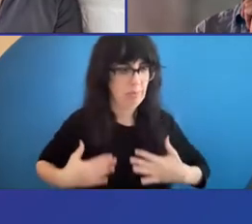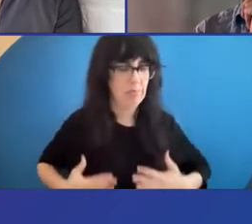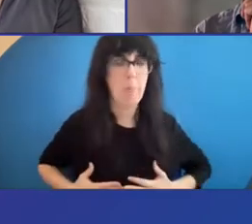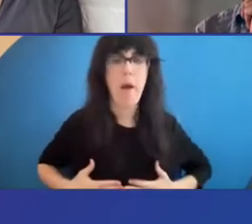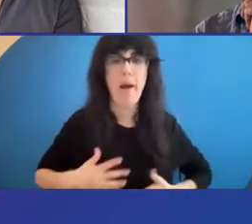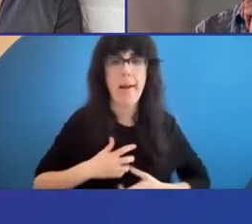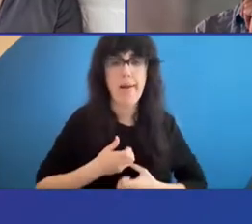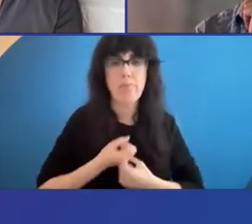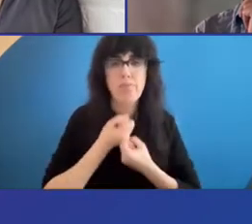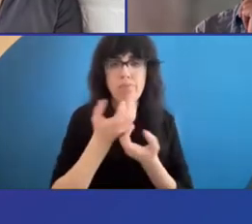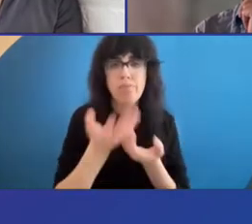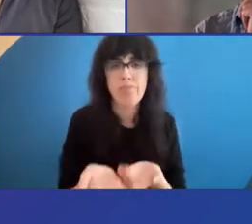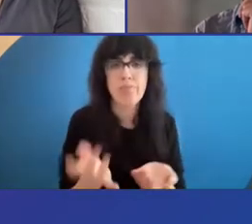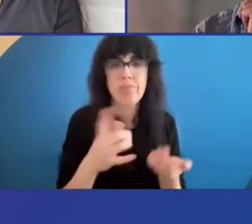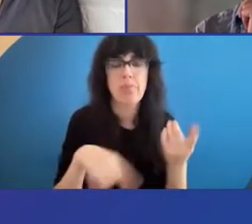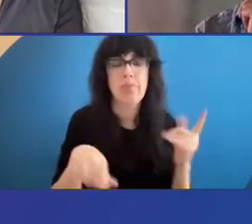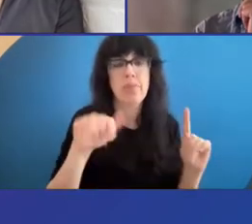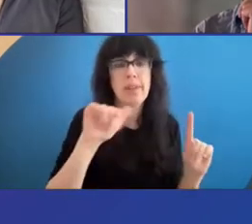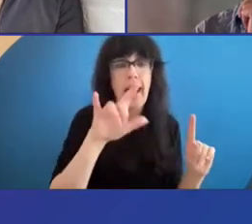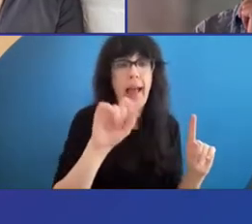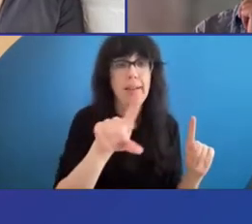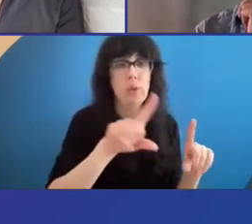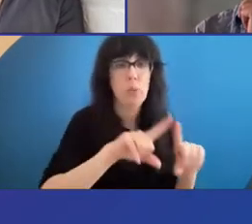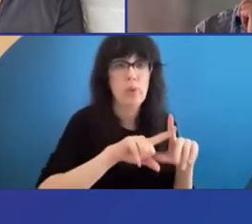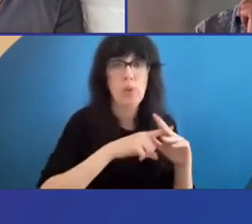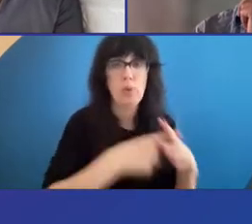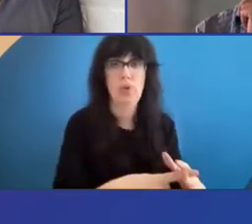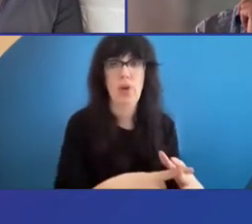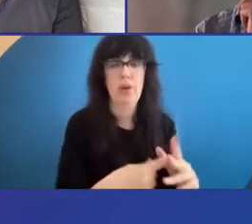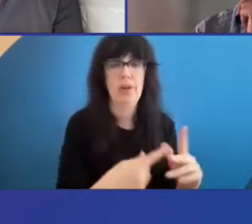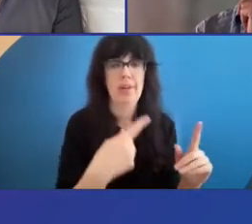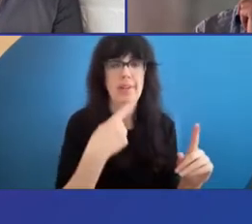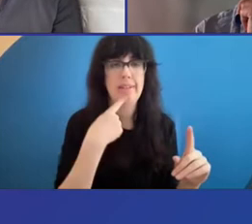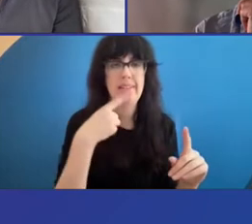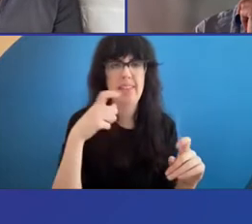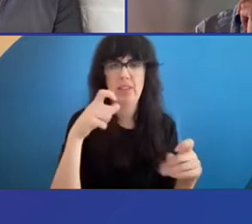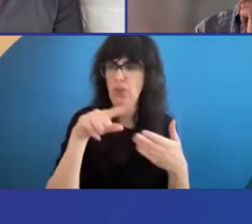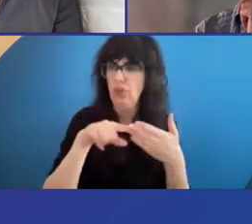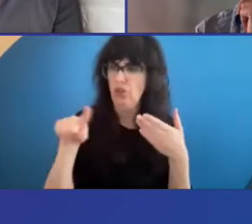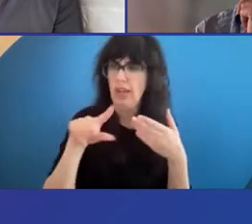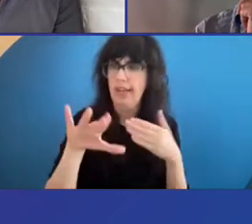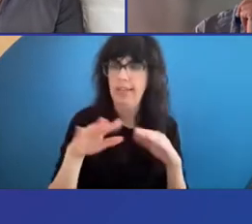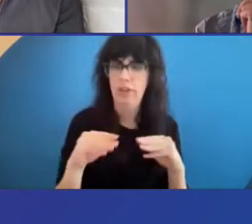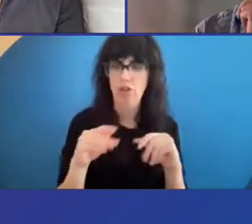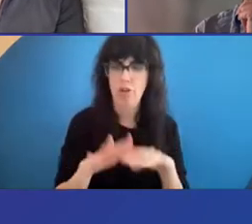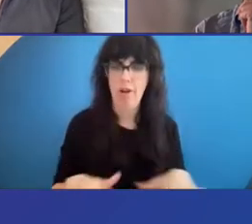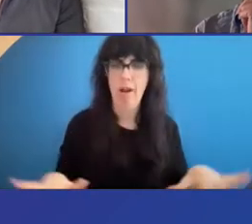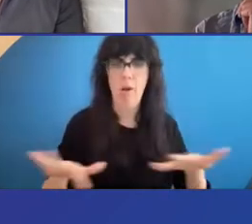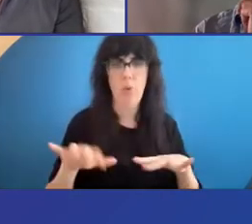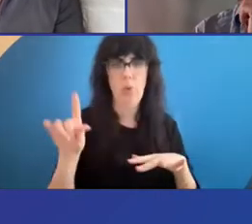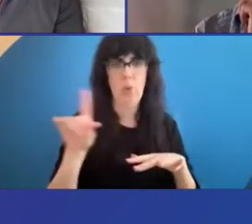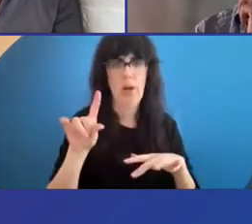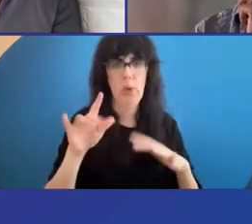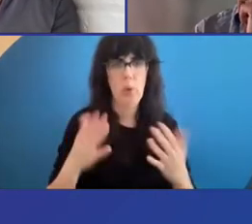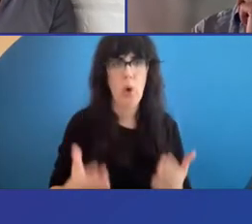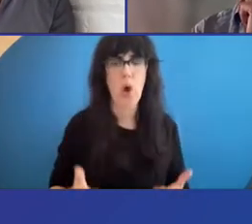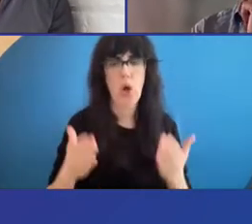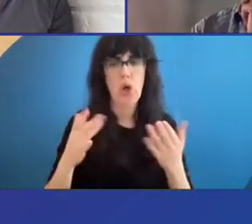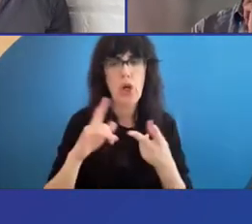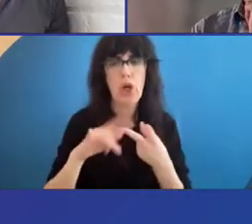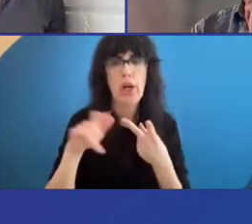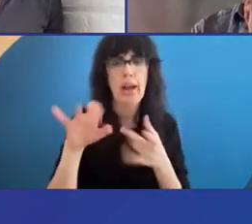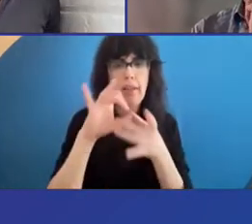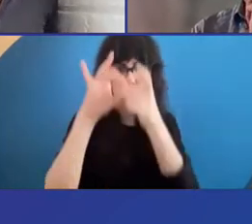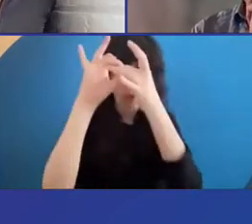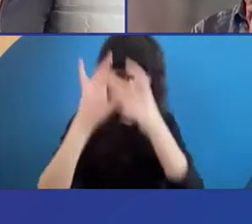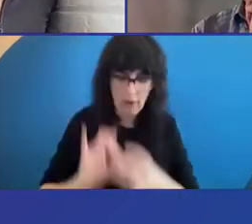Where you started us, Alice, by saying it's, you're checking the ground where you are and the relation of